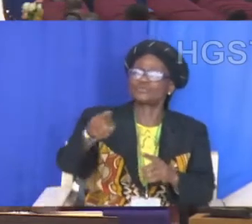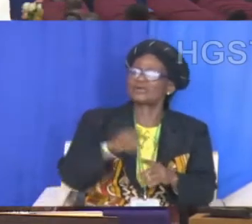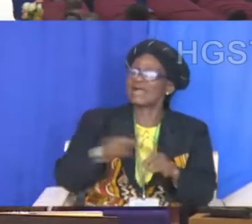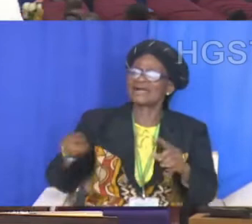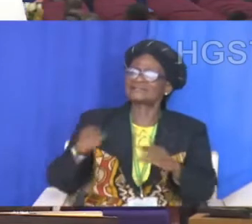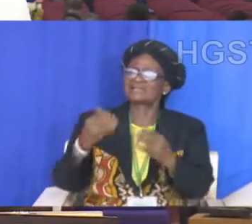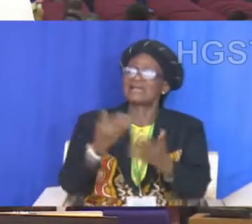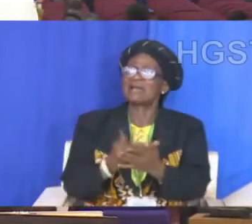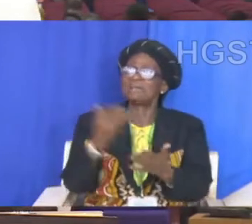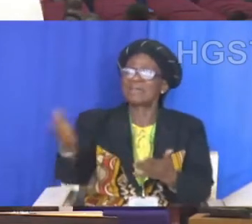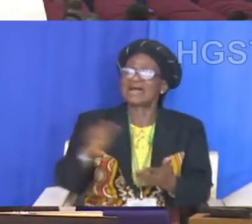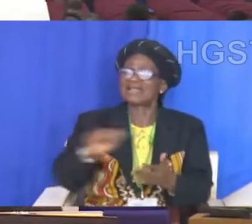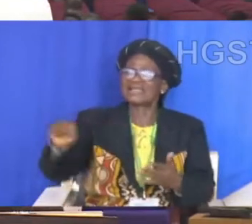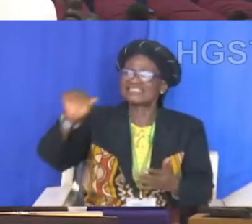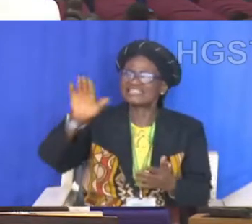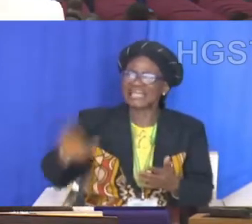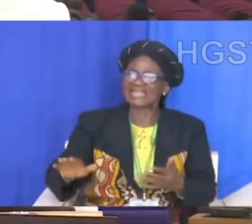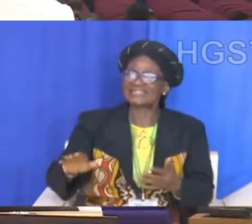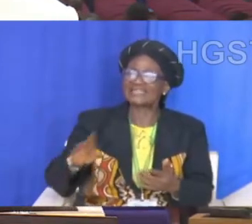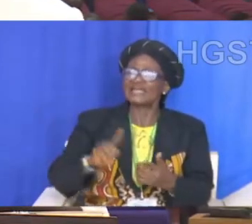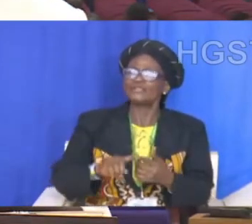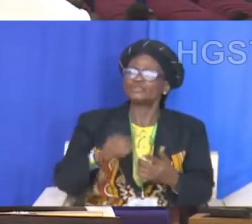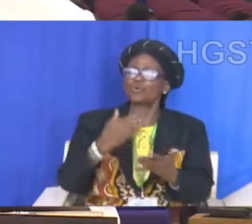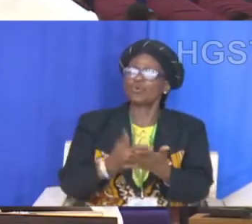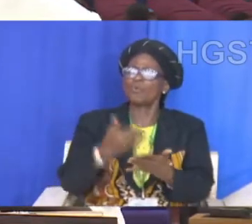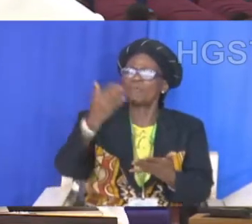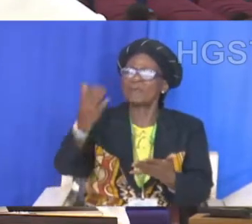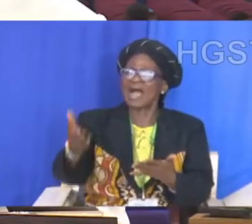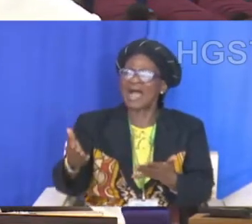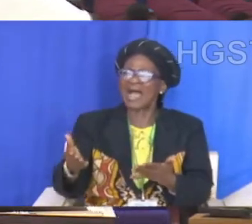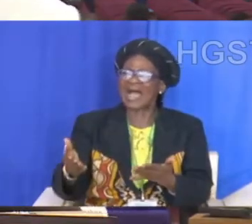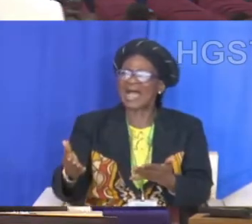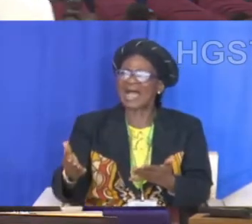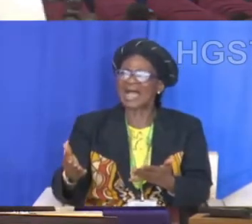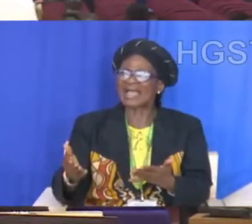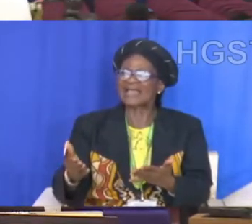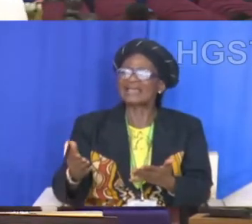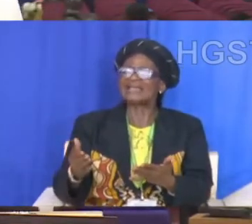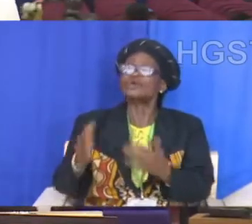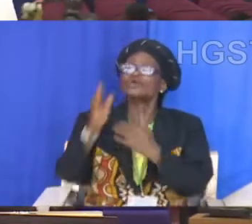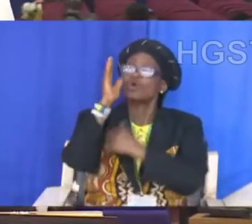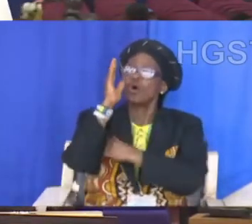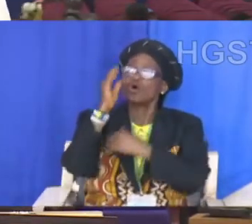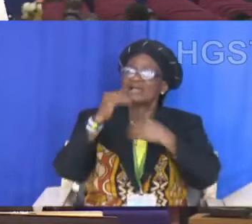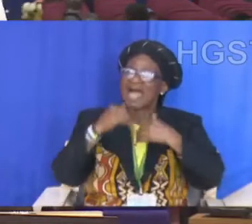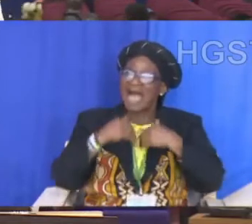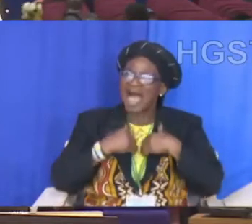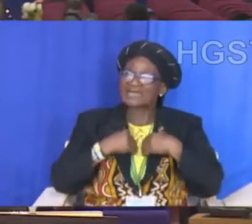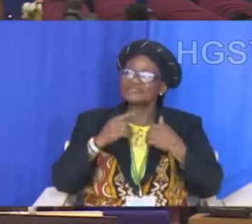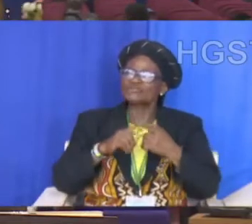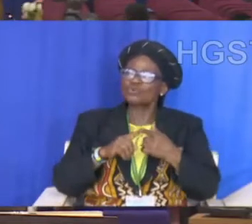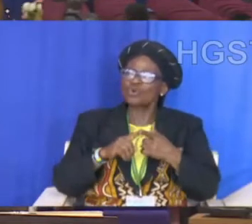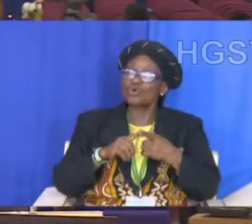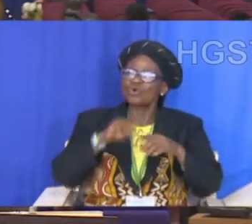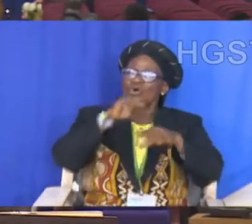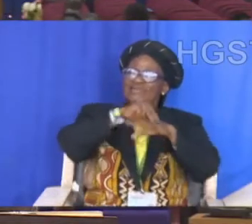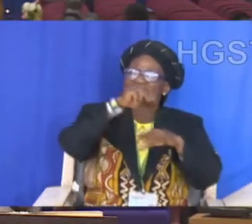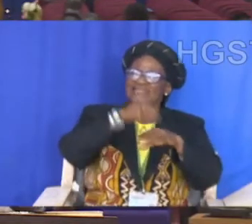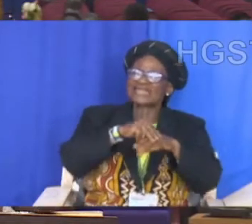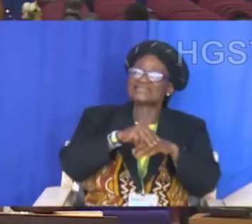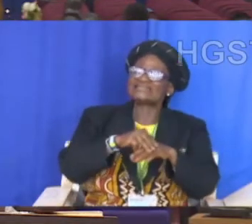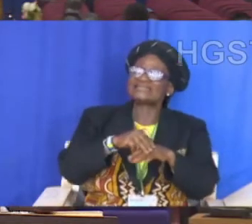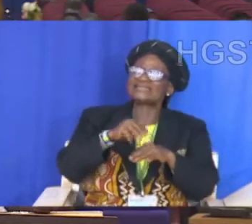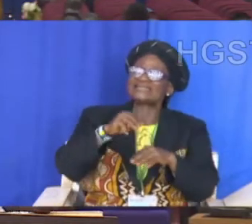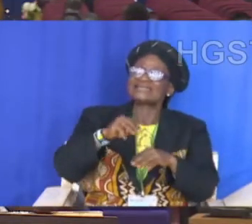To buy you, God had to send his son to come and shed his blood for you. You